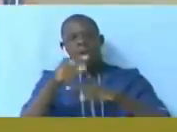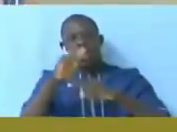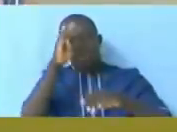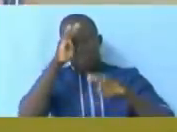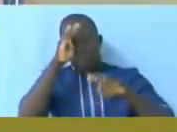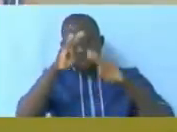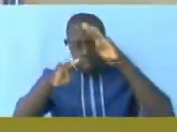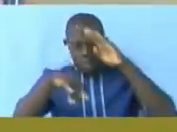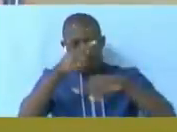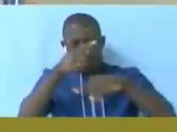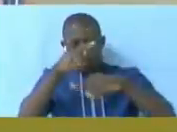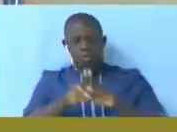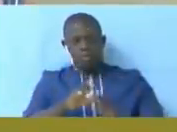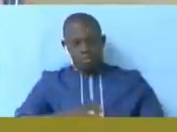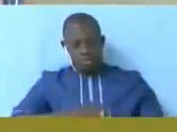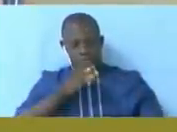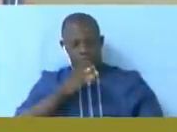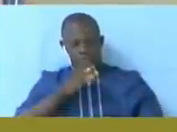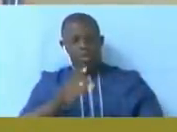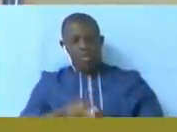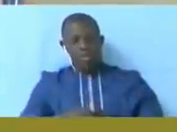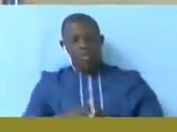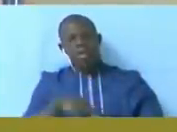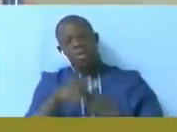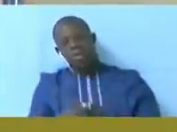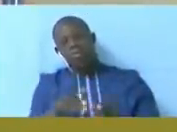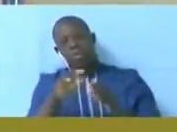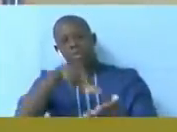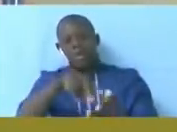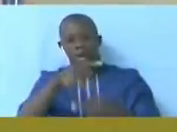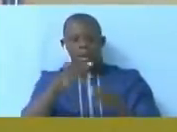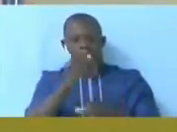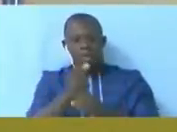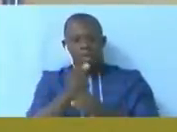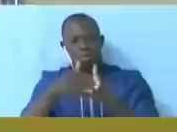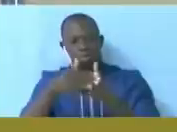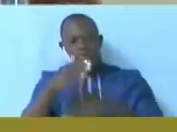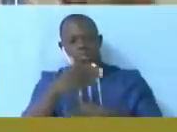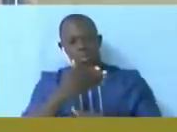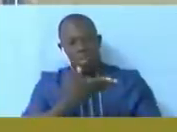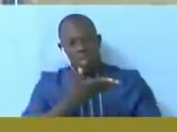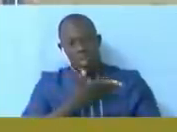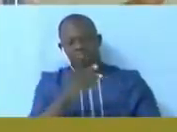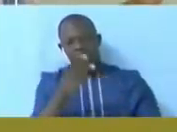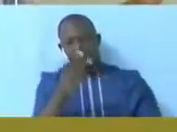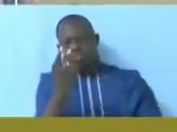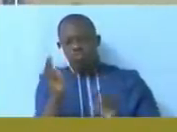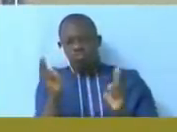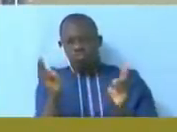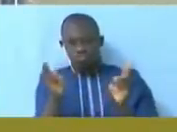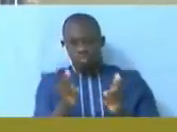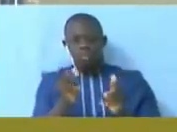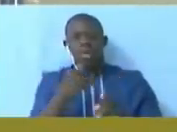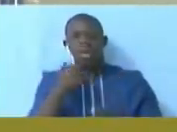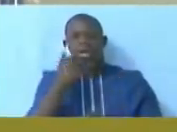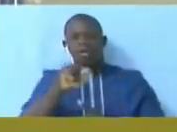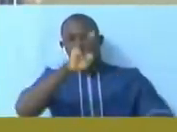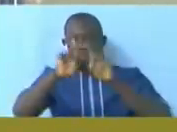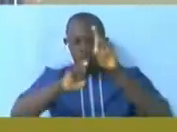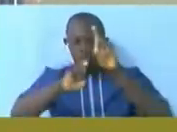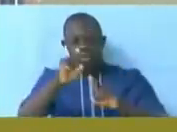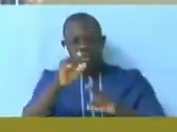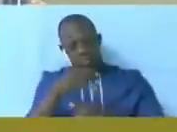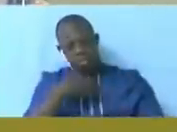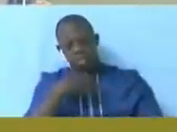tyranny. Now, having said this, I've got two brief questions. I don't know whether the answer will be correct.